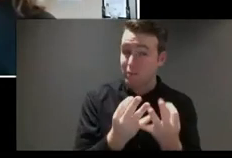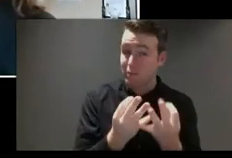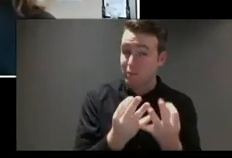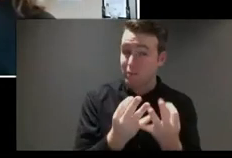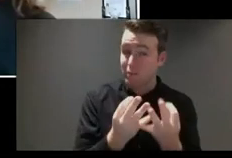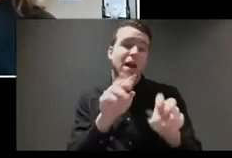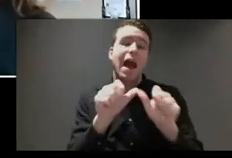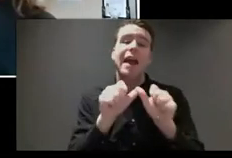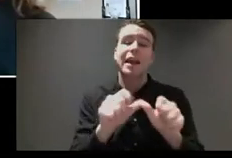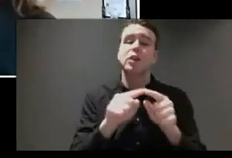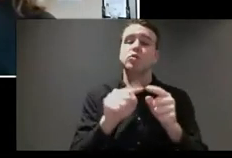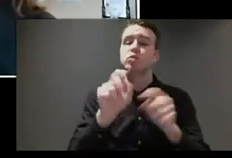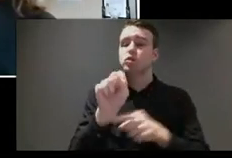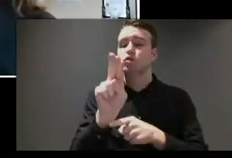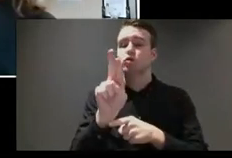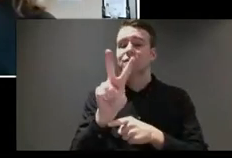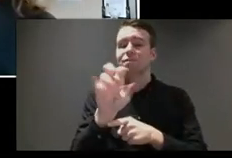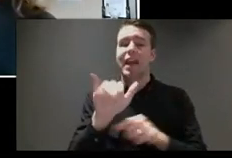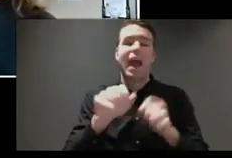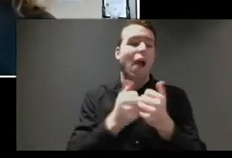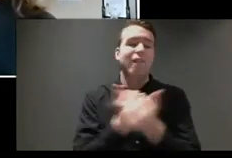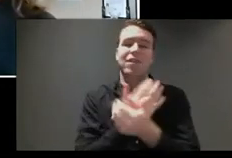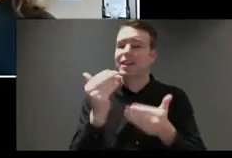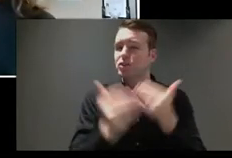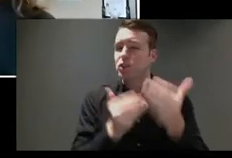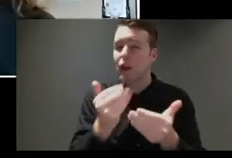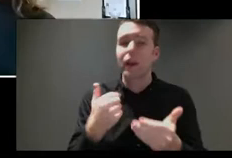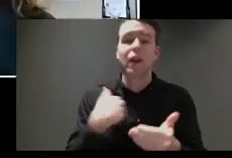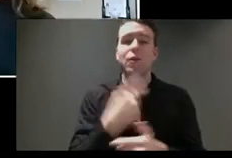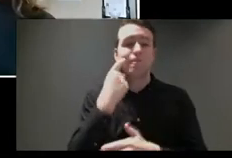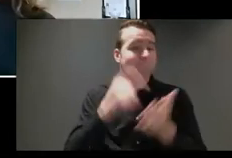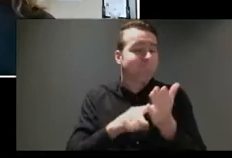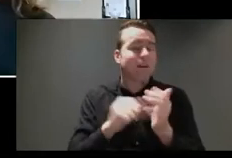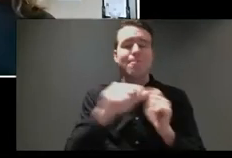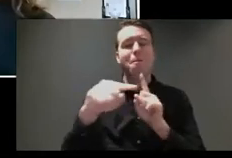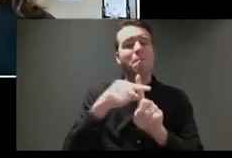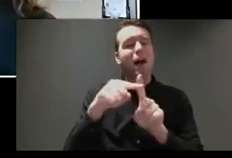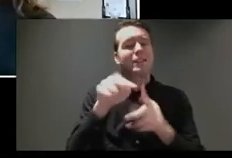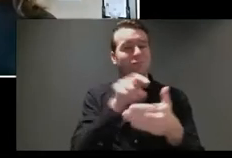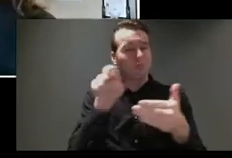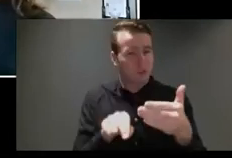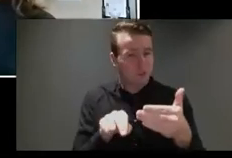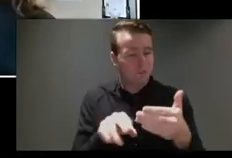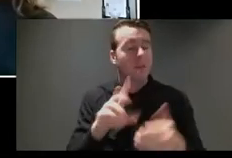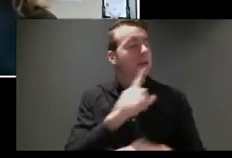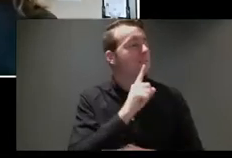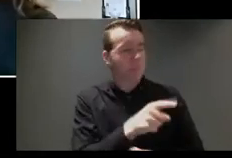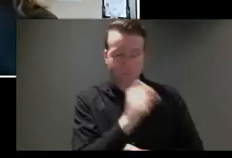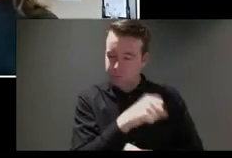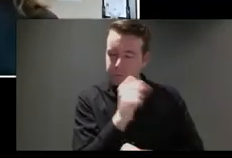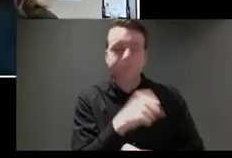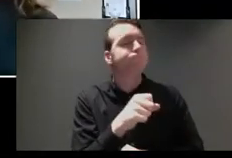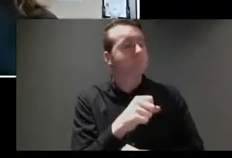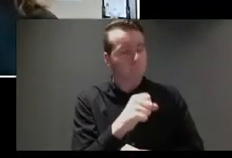and continue to survey how things are going, we are seeing positive results. Absolutely.